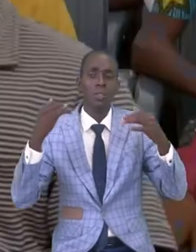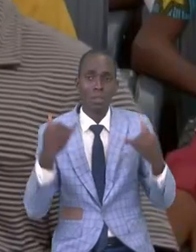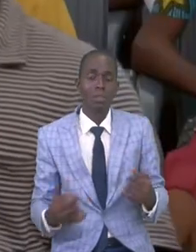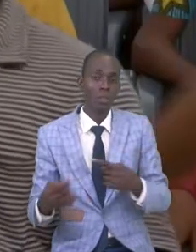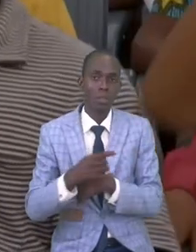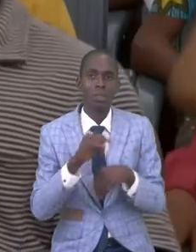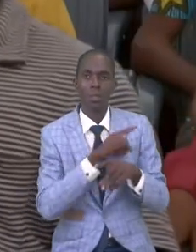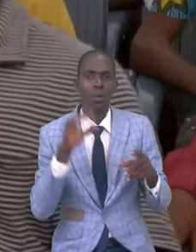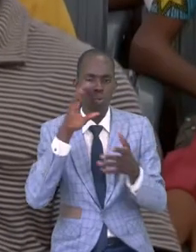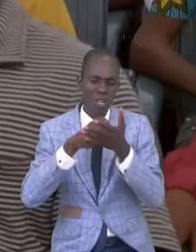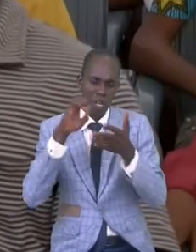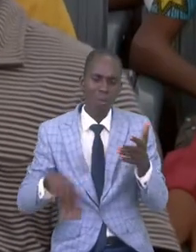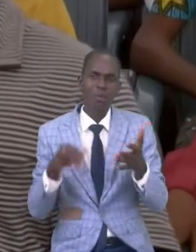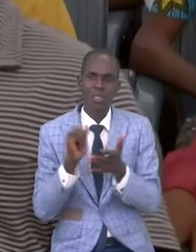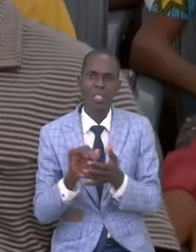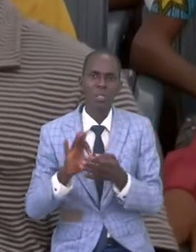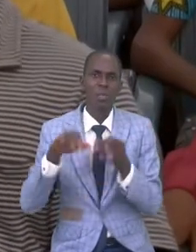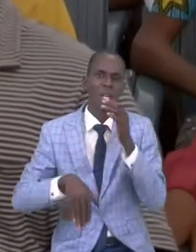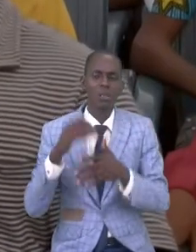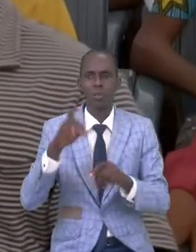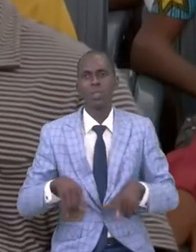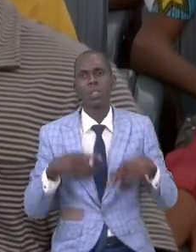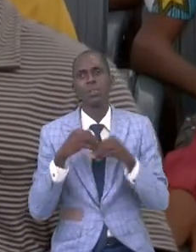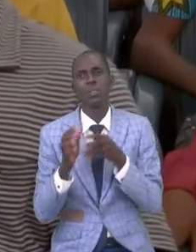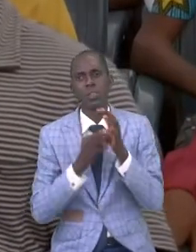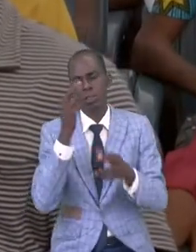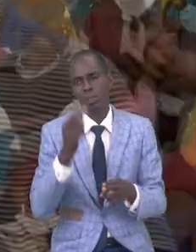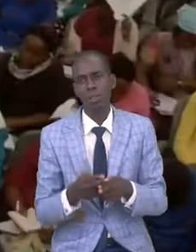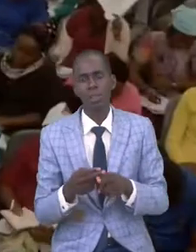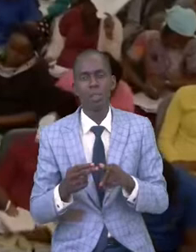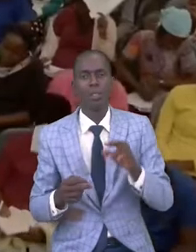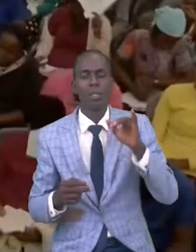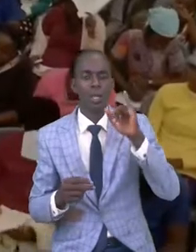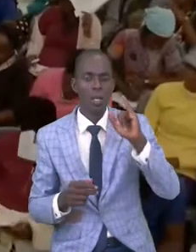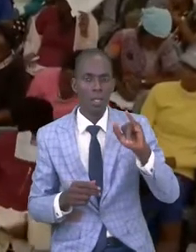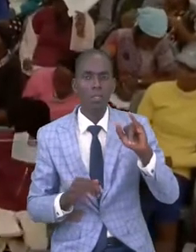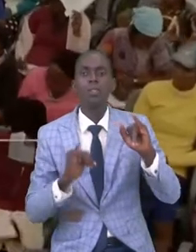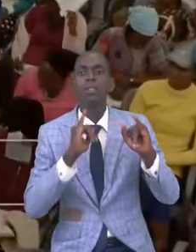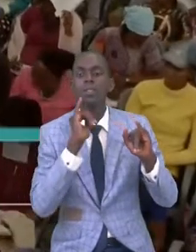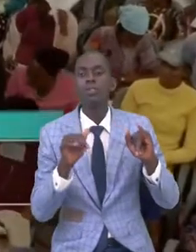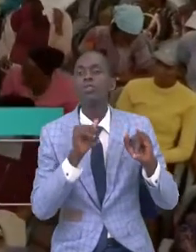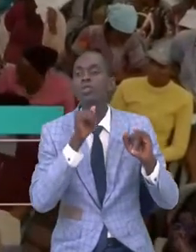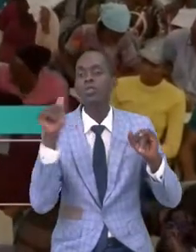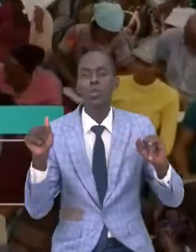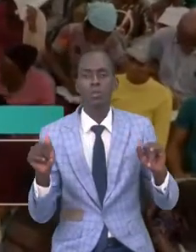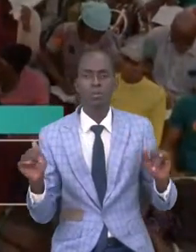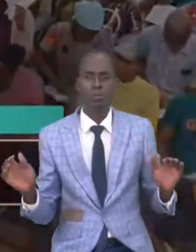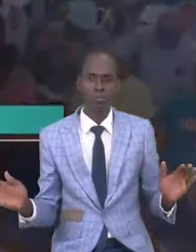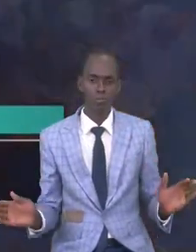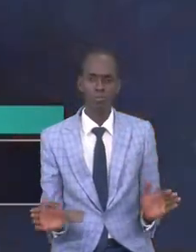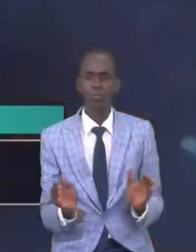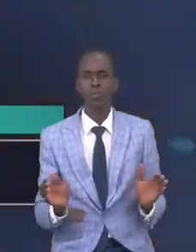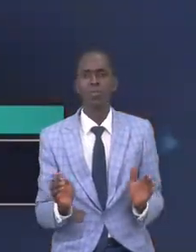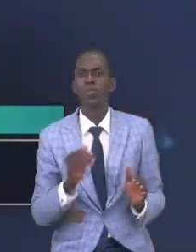life. I is incorrigibility. Incorrigibility. What does that mean?